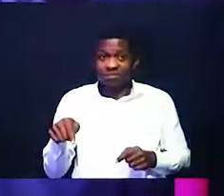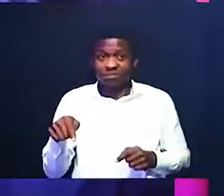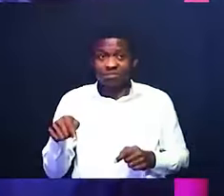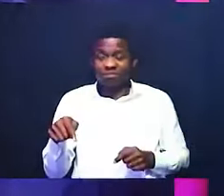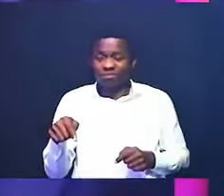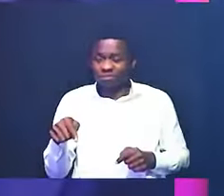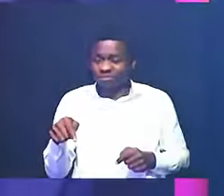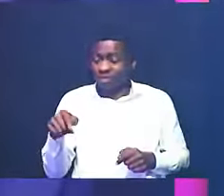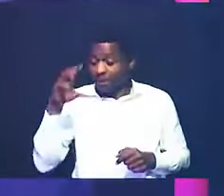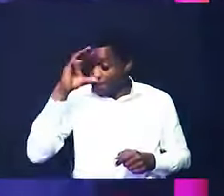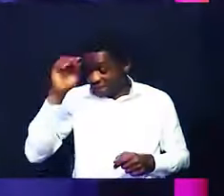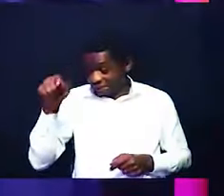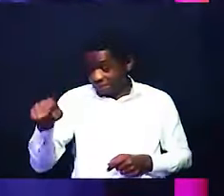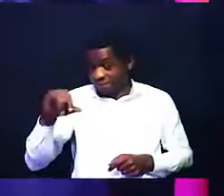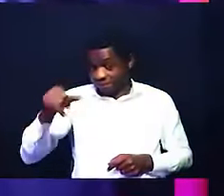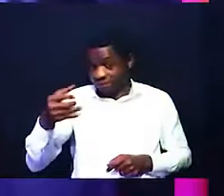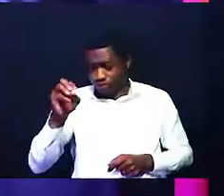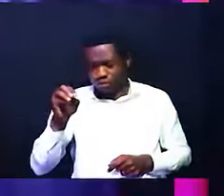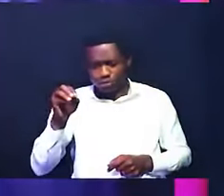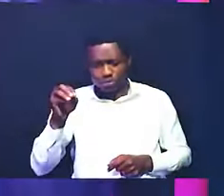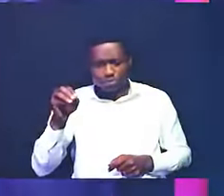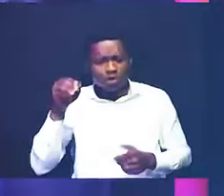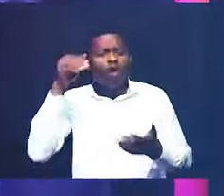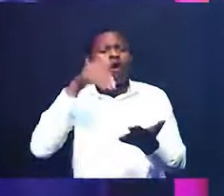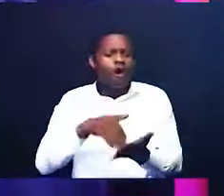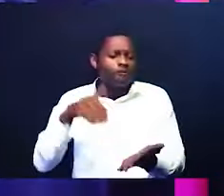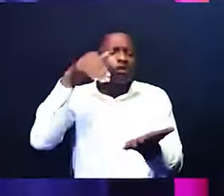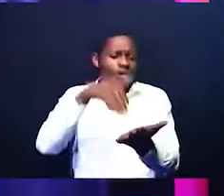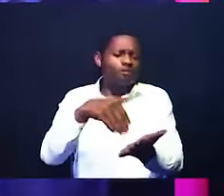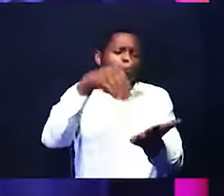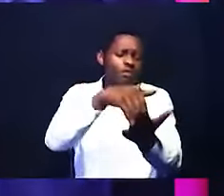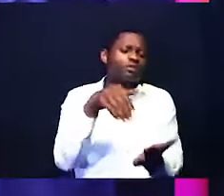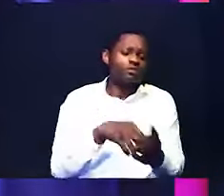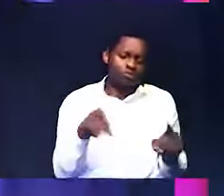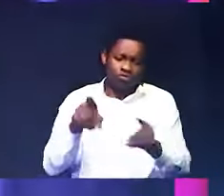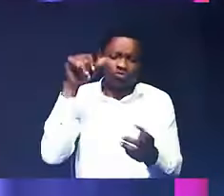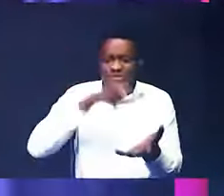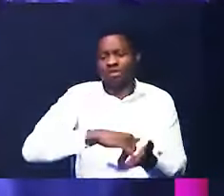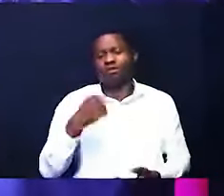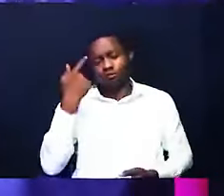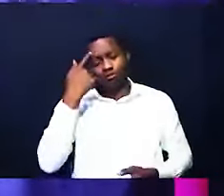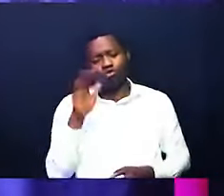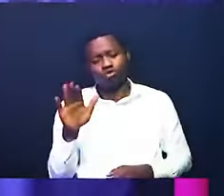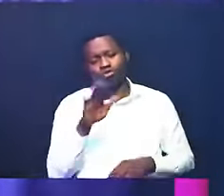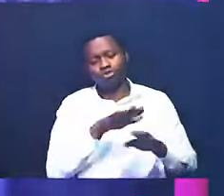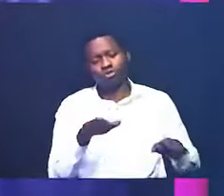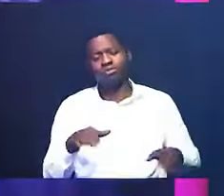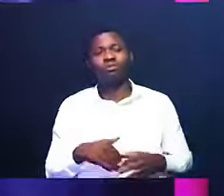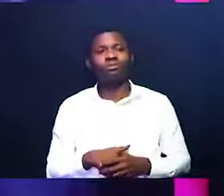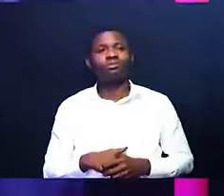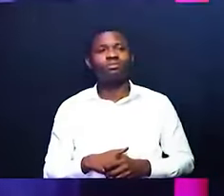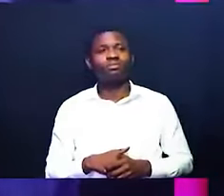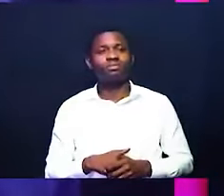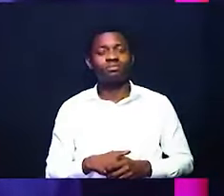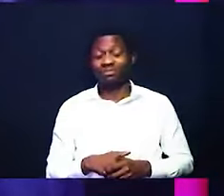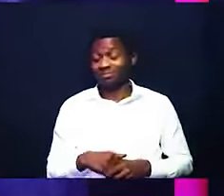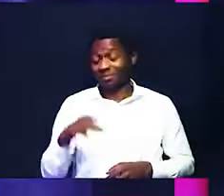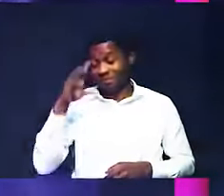regular practice from this righteous man. Na Hiob otini nini oyesada. See this